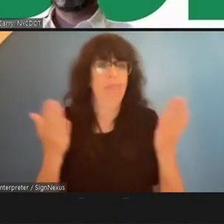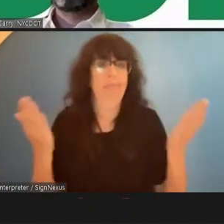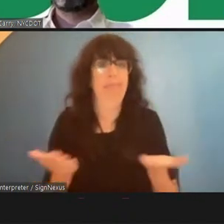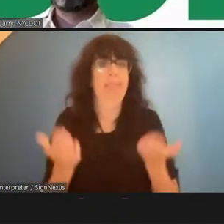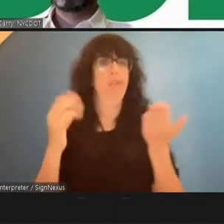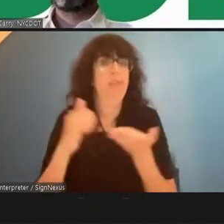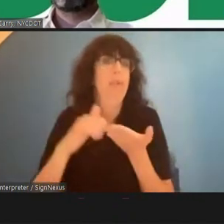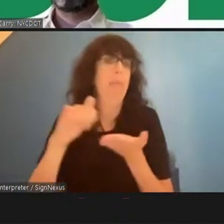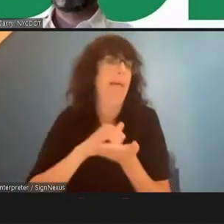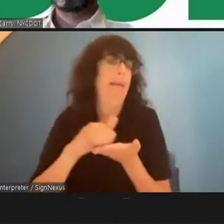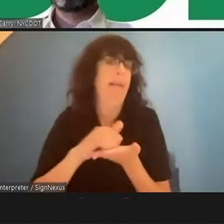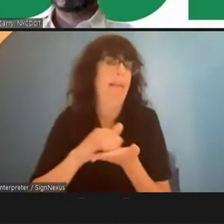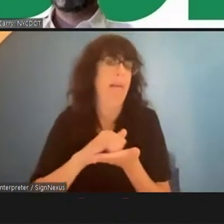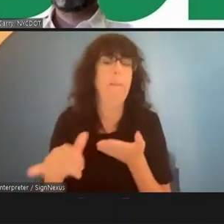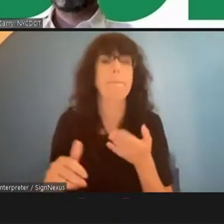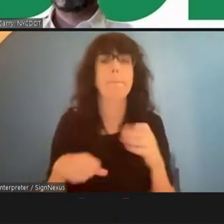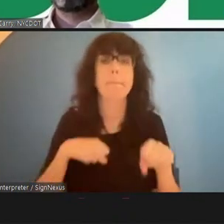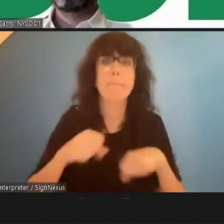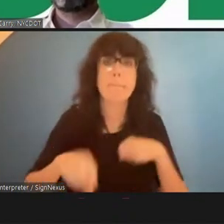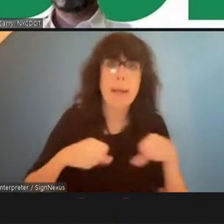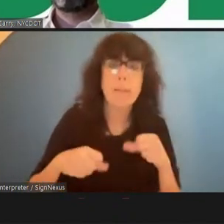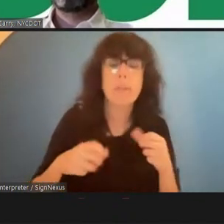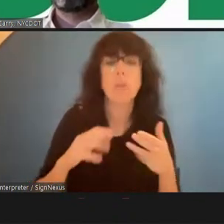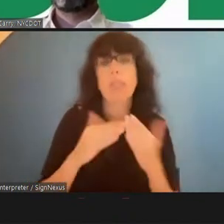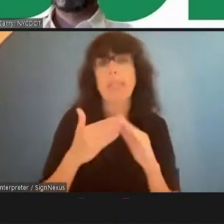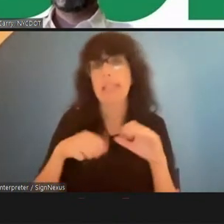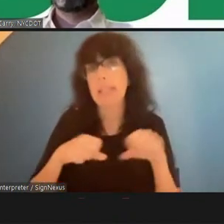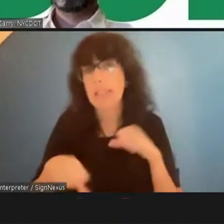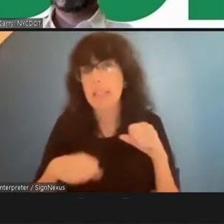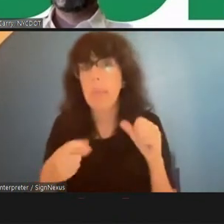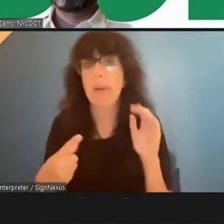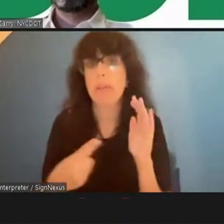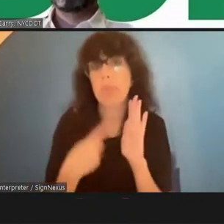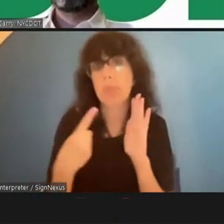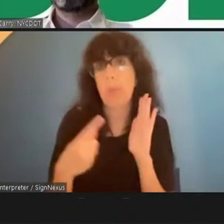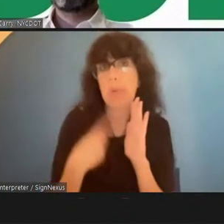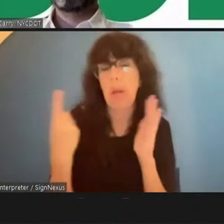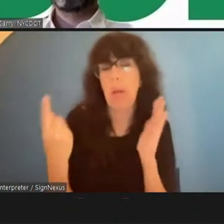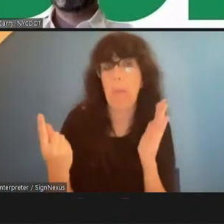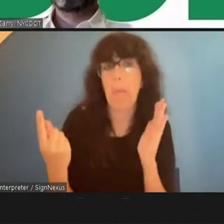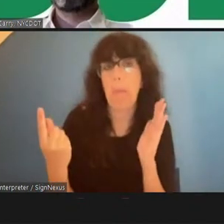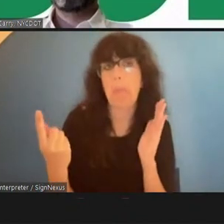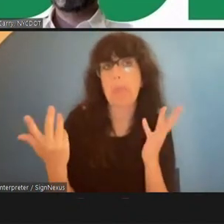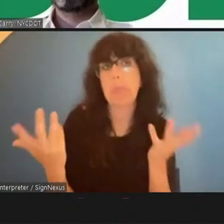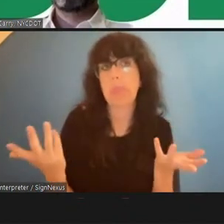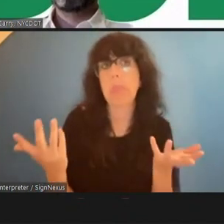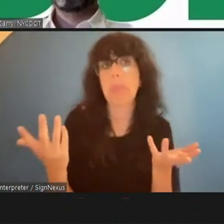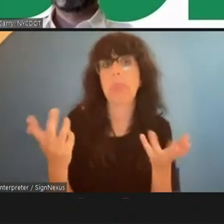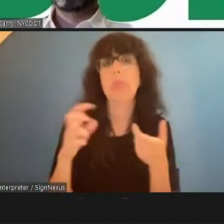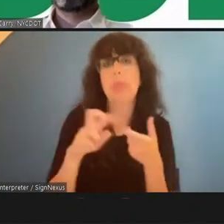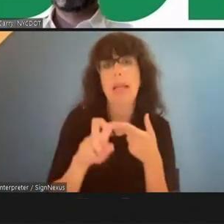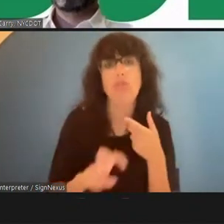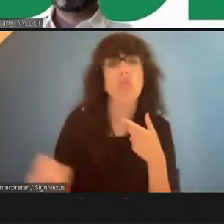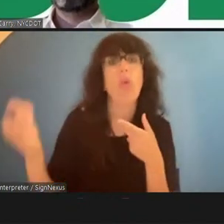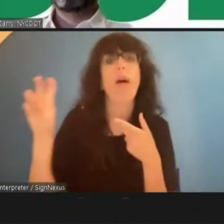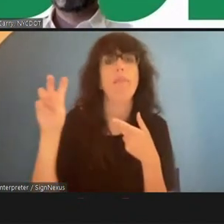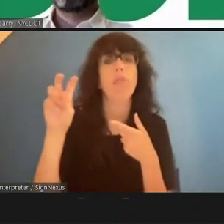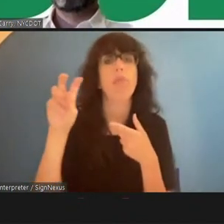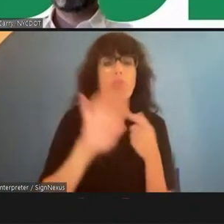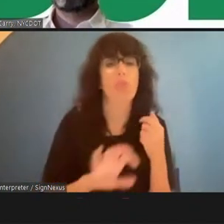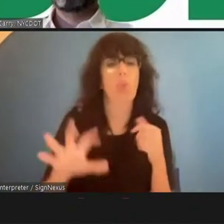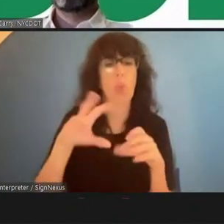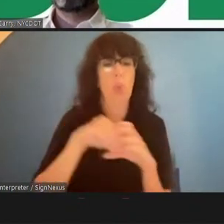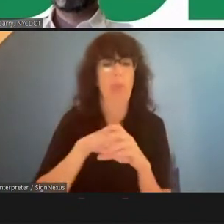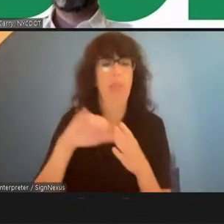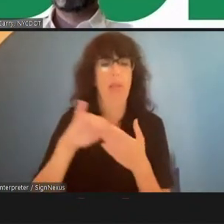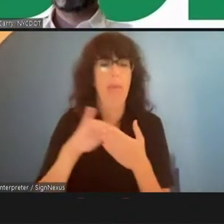manhattan i ride bicycles city bike and at times more than not i do travel quite a bit within manhattan and